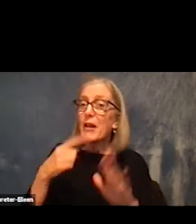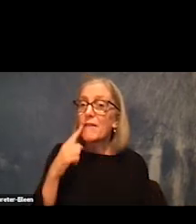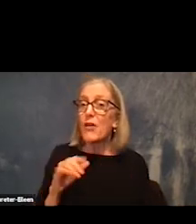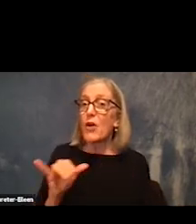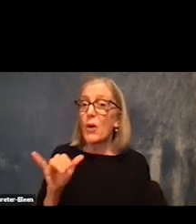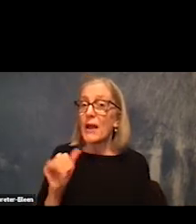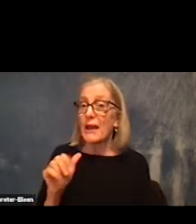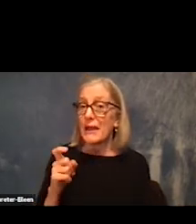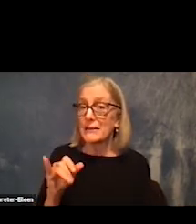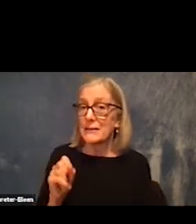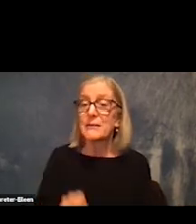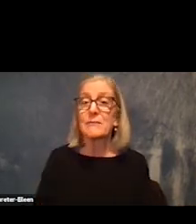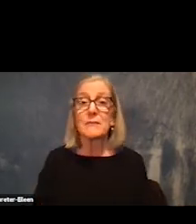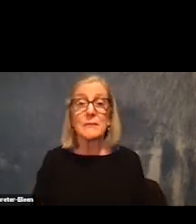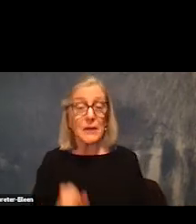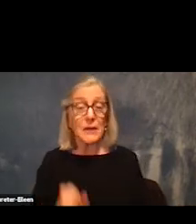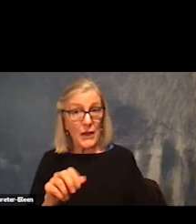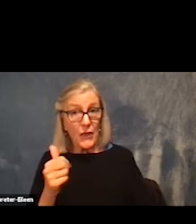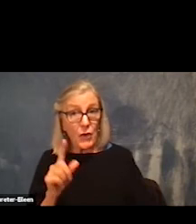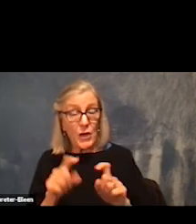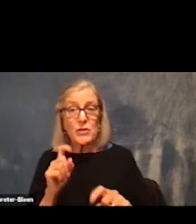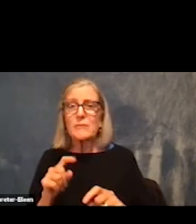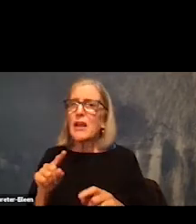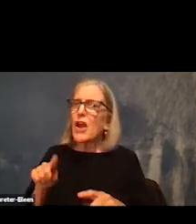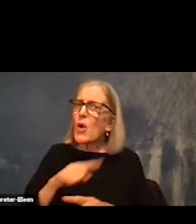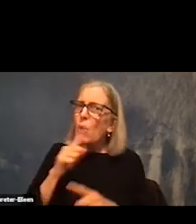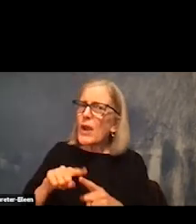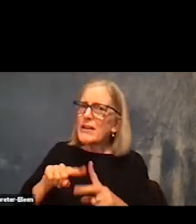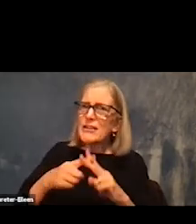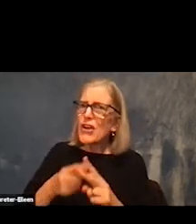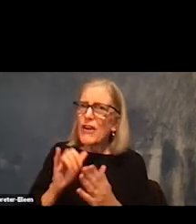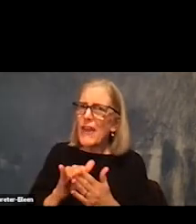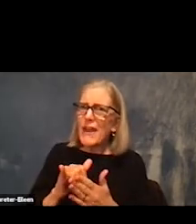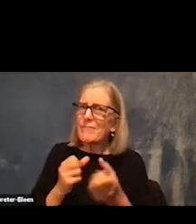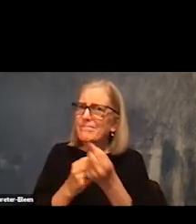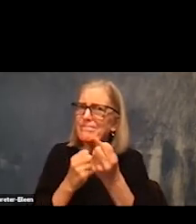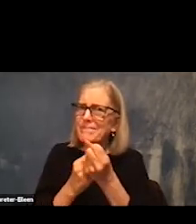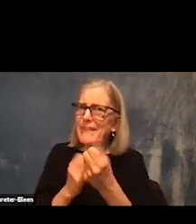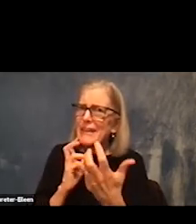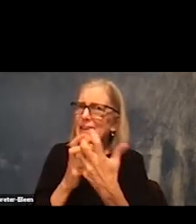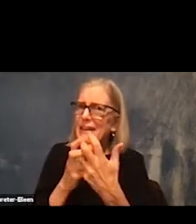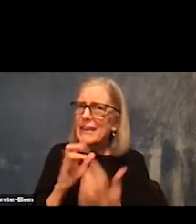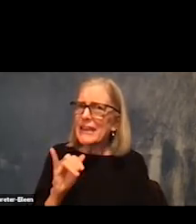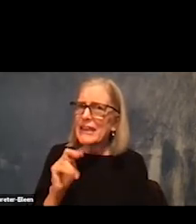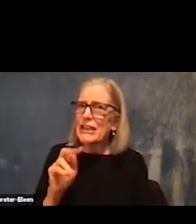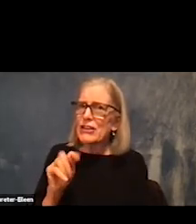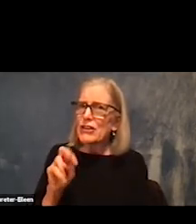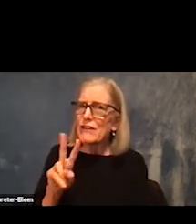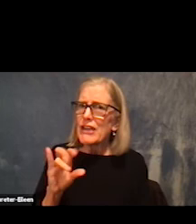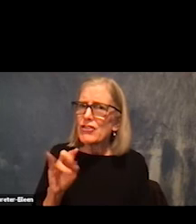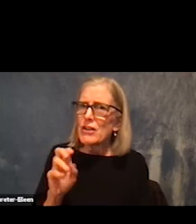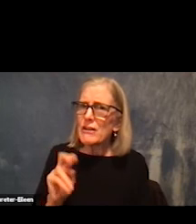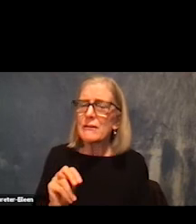Okay. Any other questions? When did you start the intervention? What is going on in week 6?